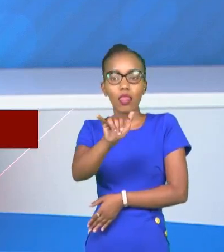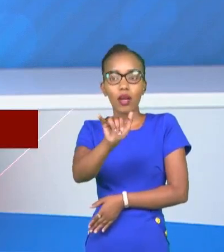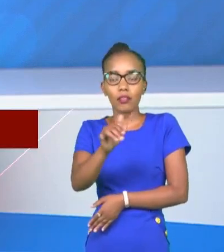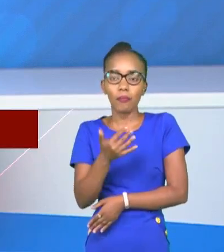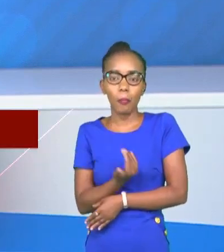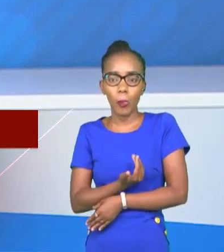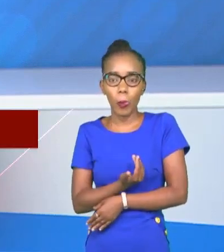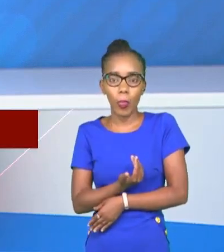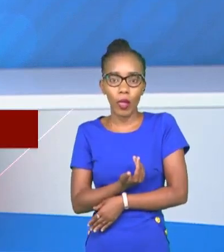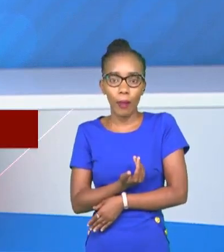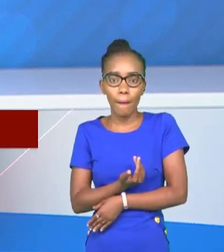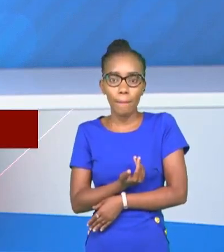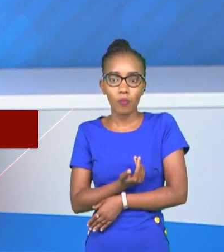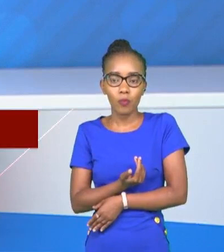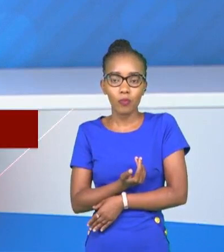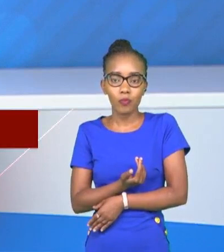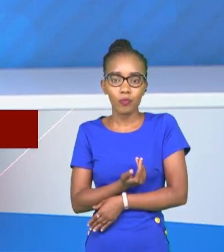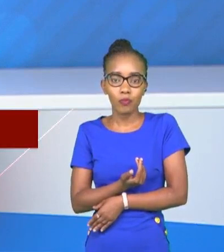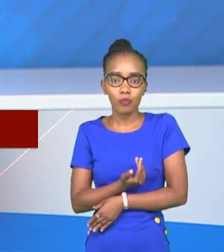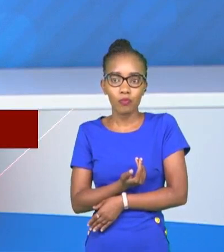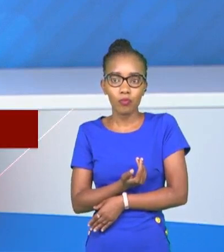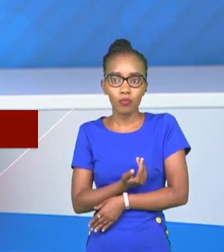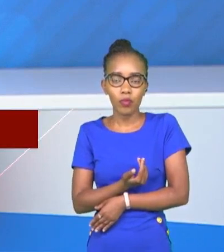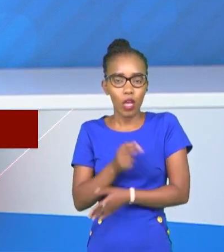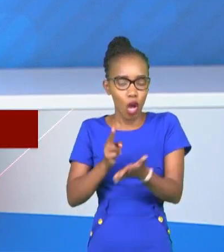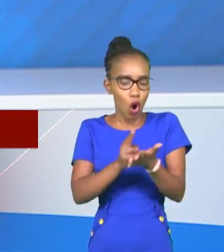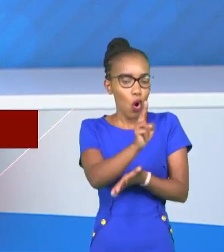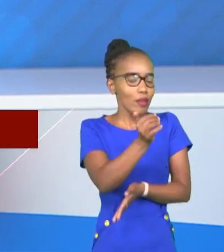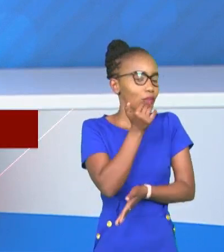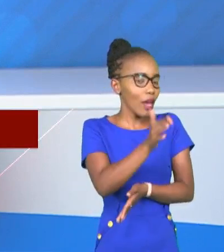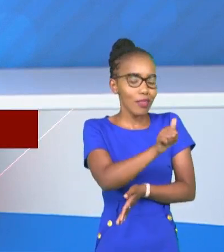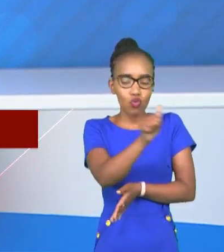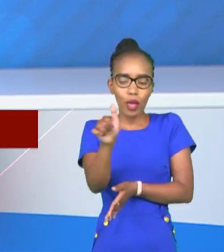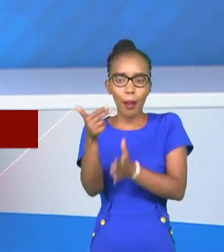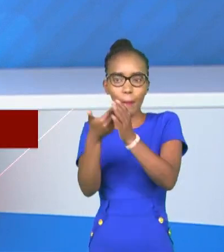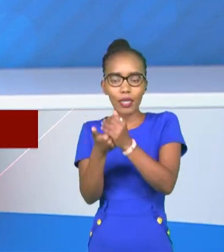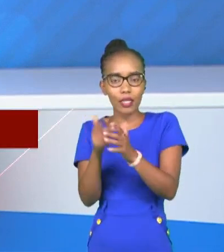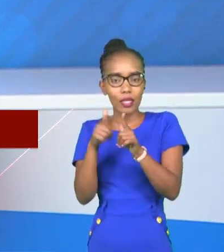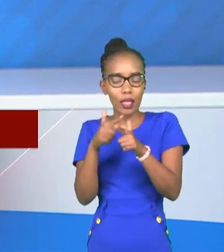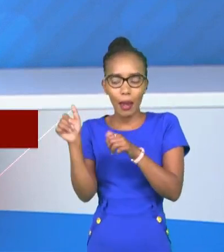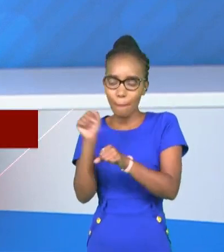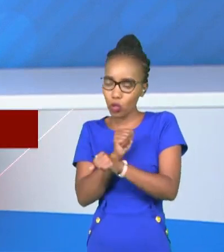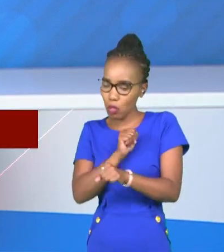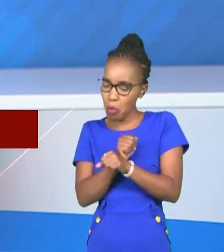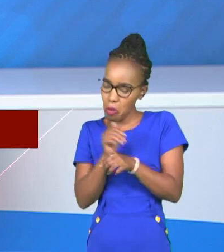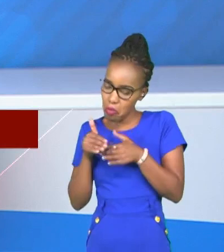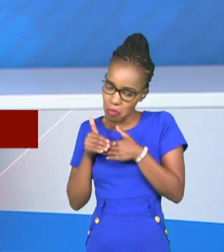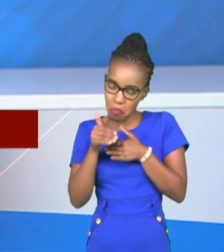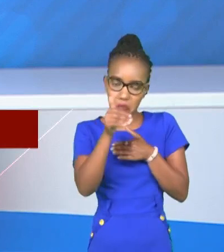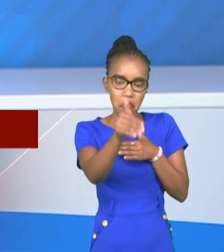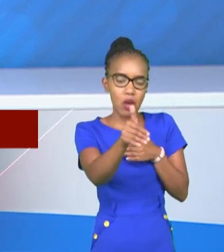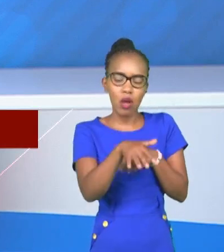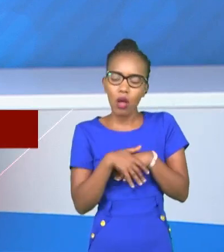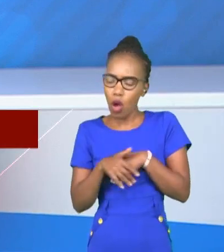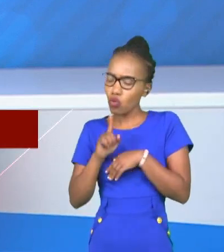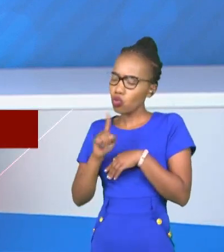not being not honest to the other partners, we cannot go far. So you're saying categorically